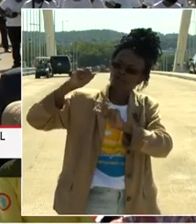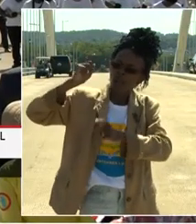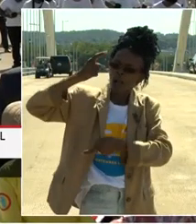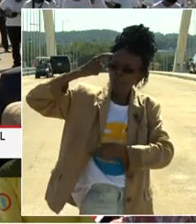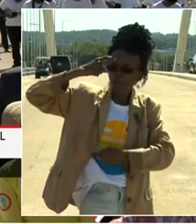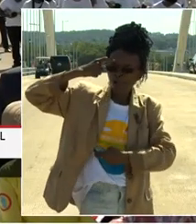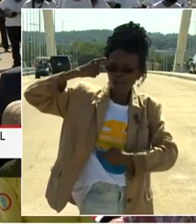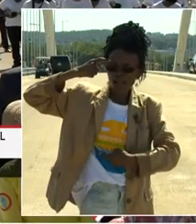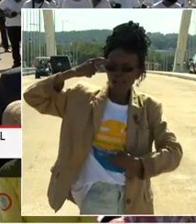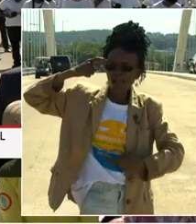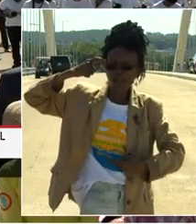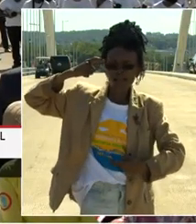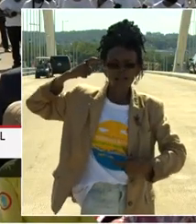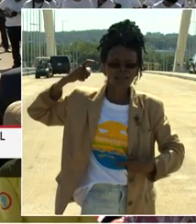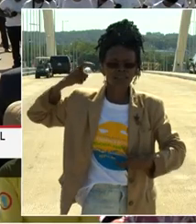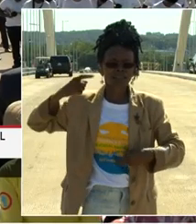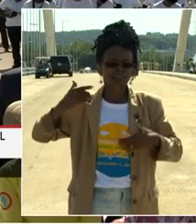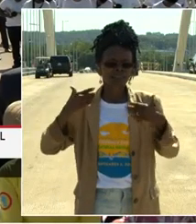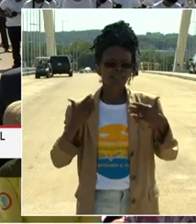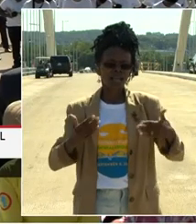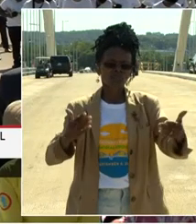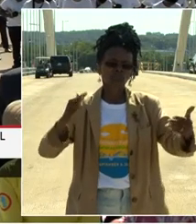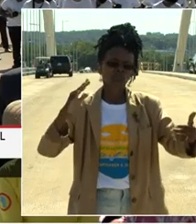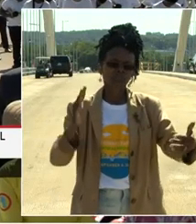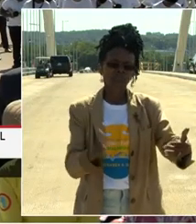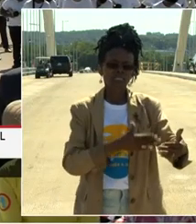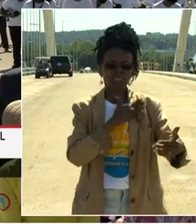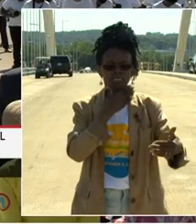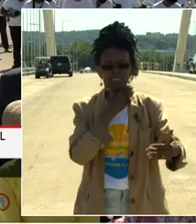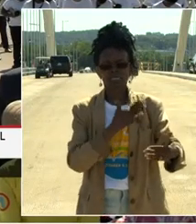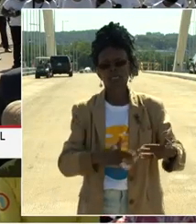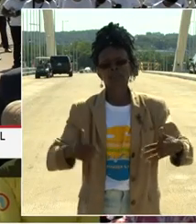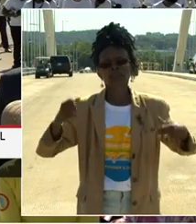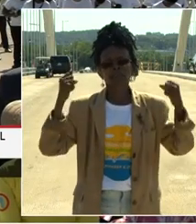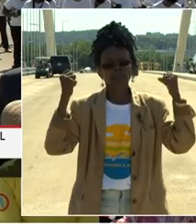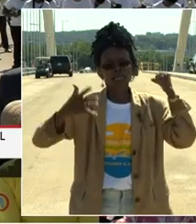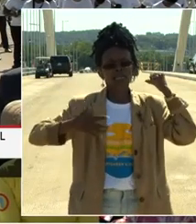us. Sing a